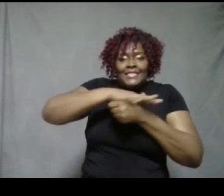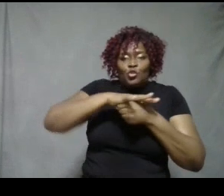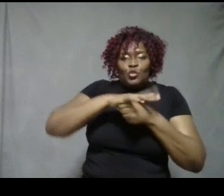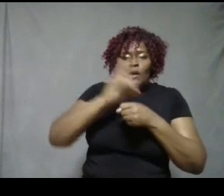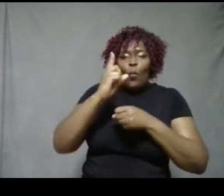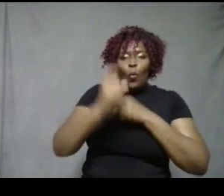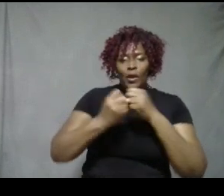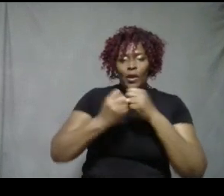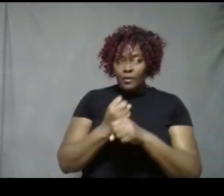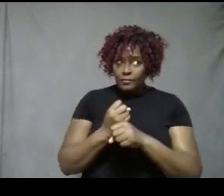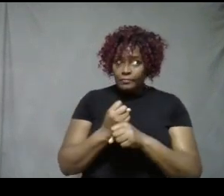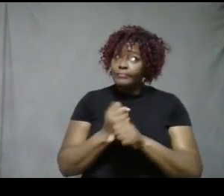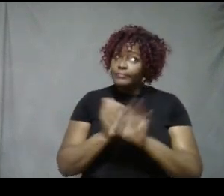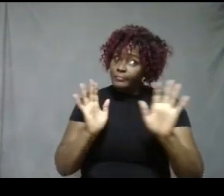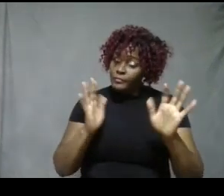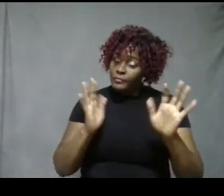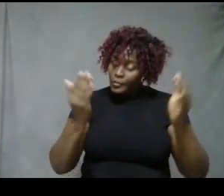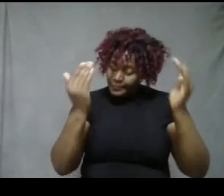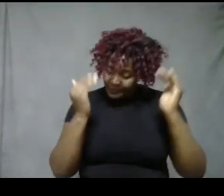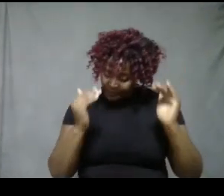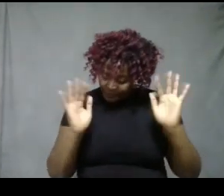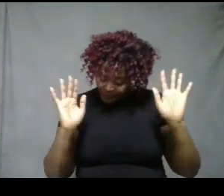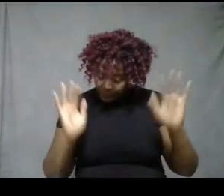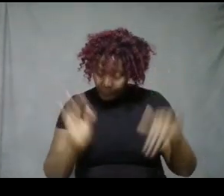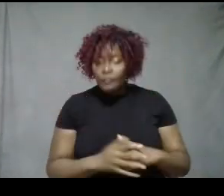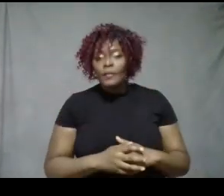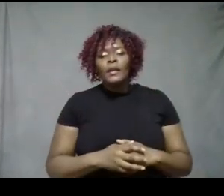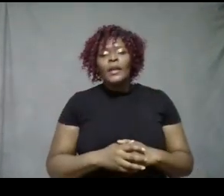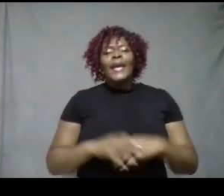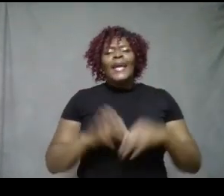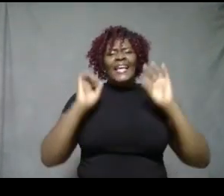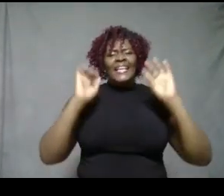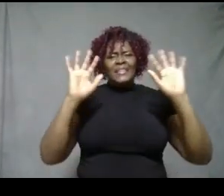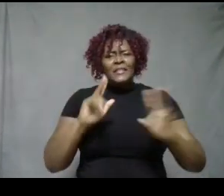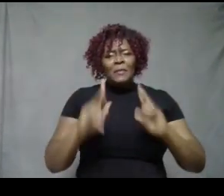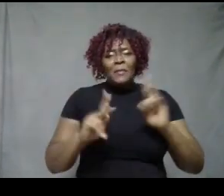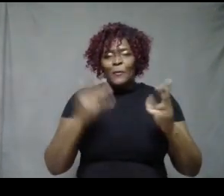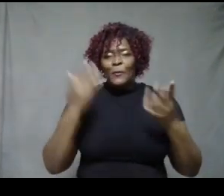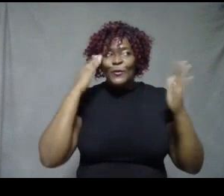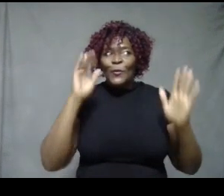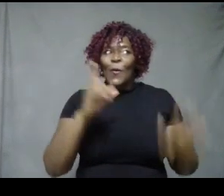Okay, let me move on. It's amazing, people don't know who you know.